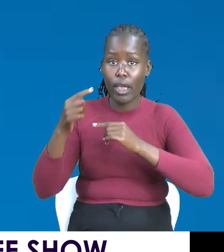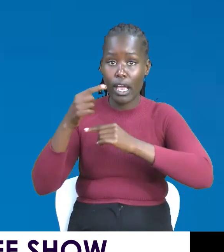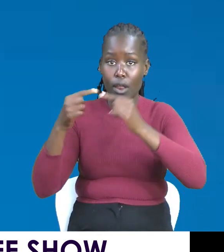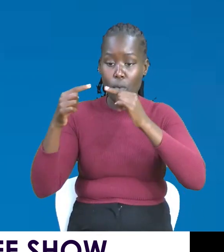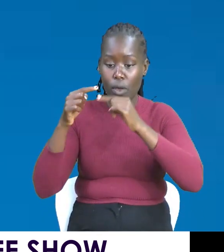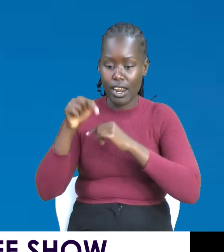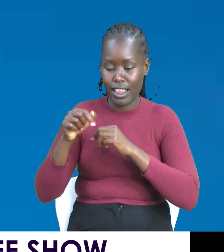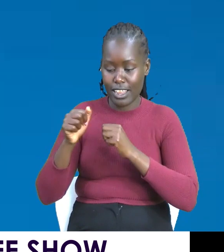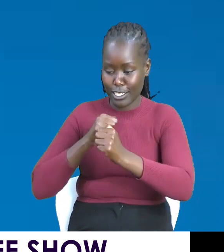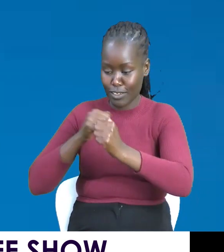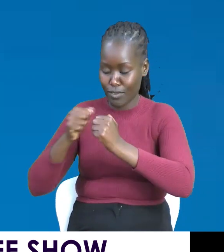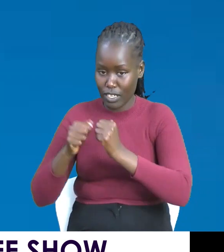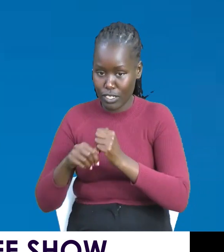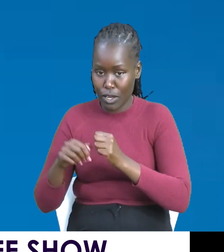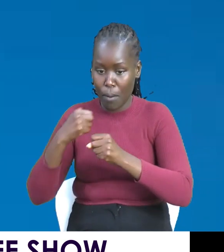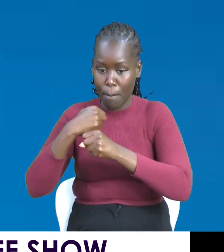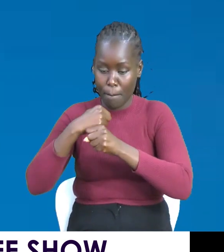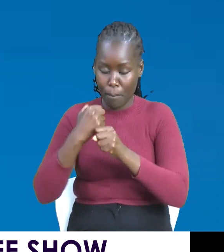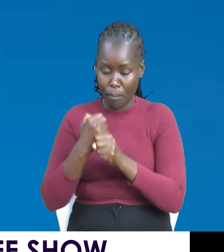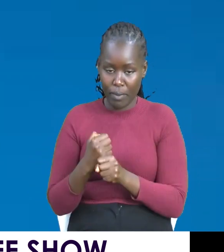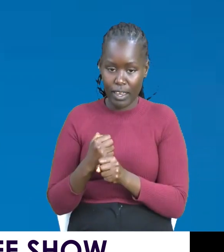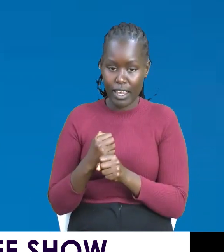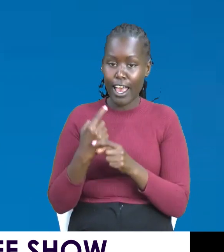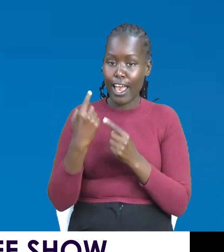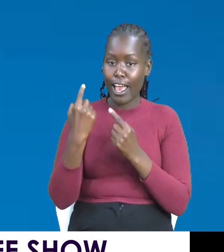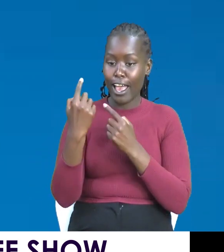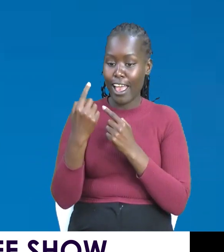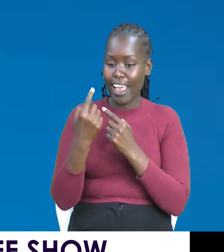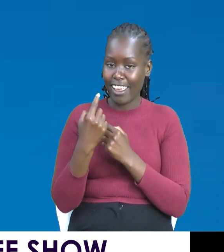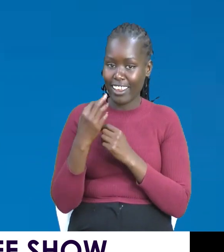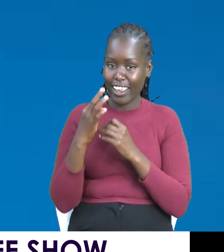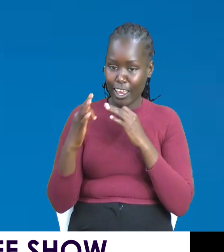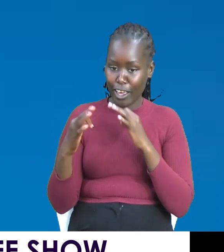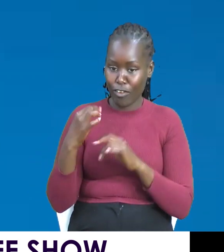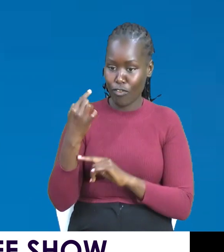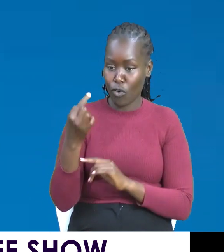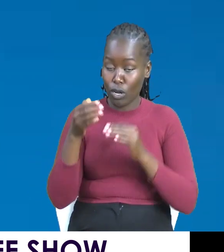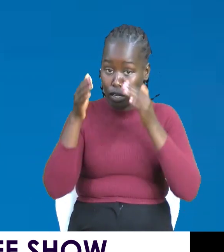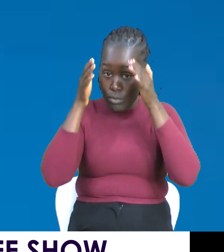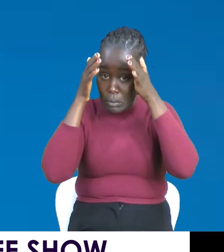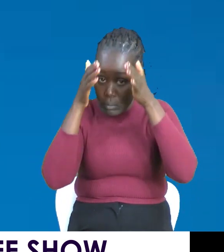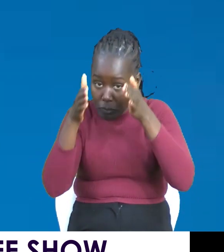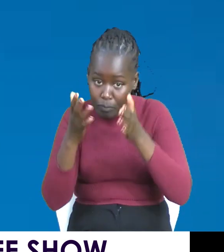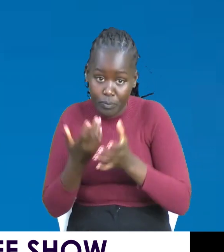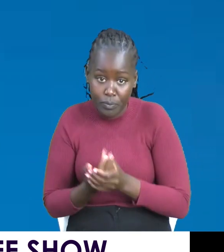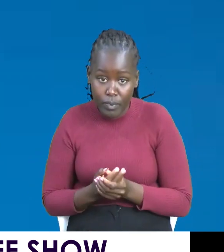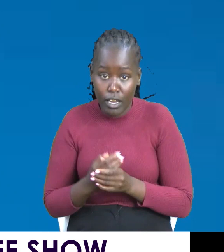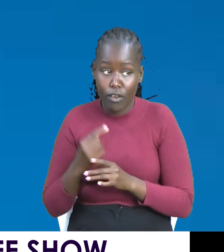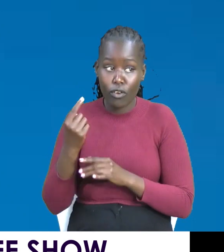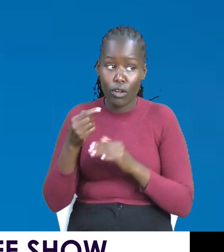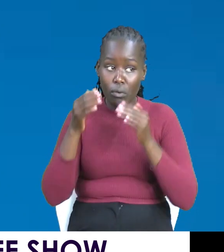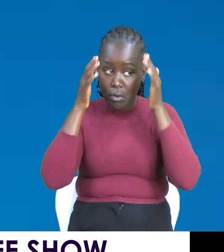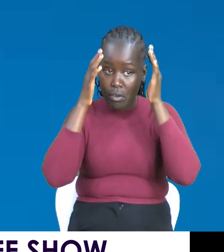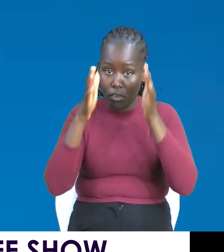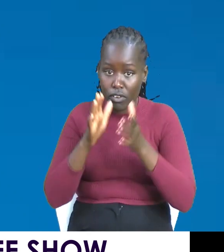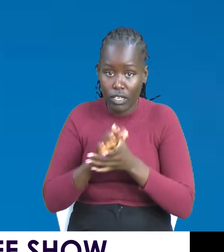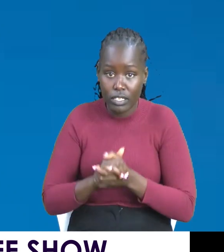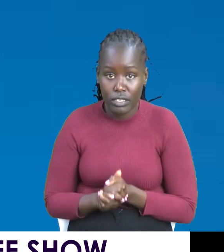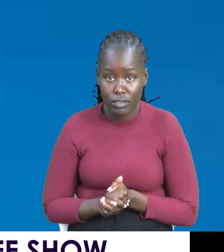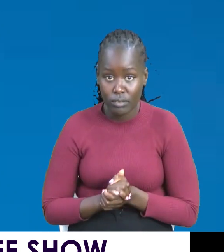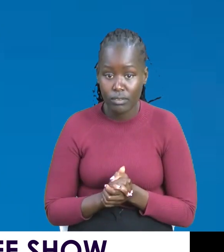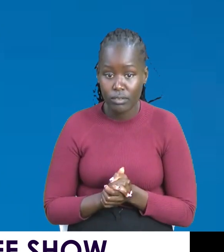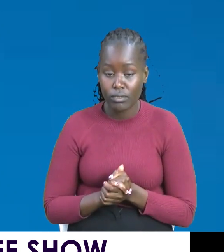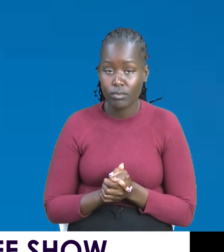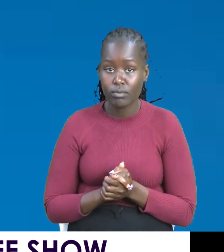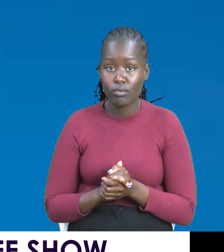battle. We can make it. If only we could focus. If only we could concentrate. If only we